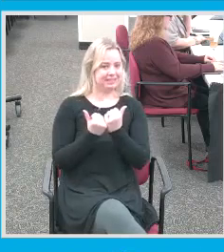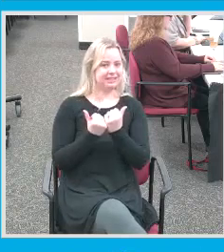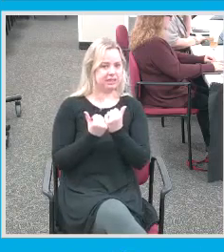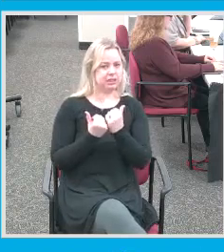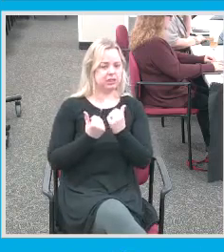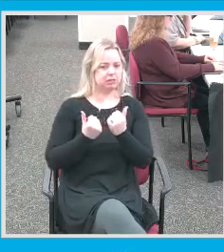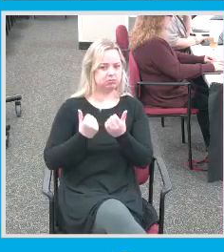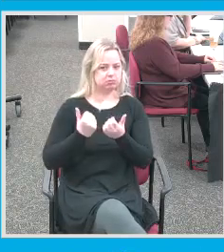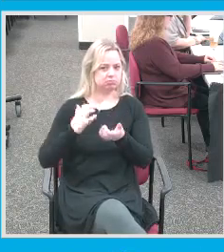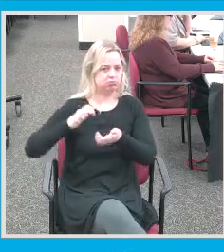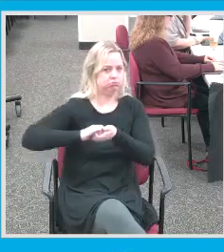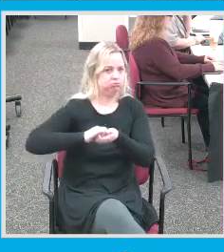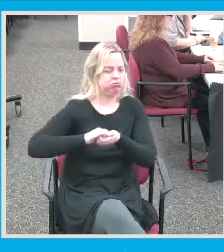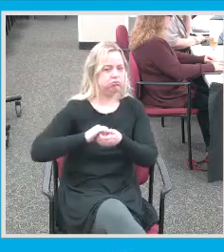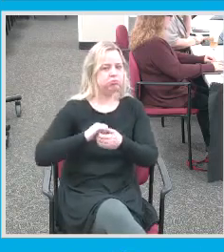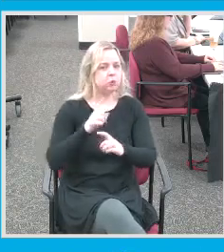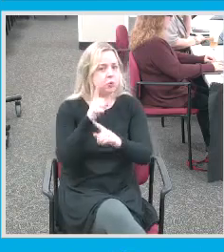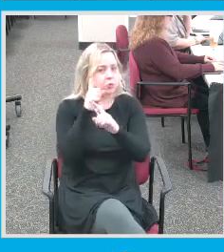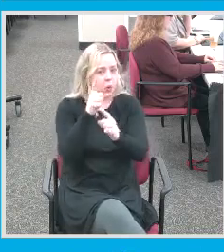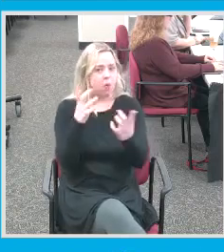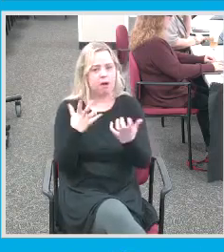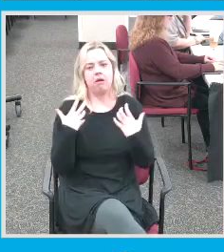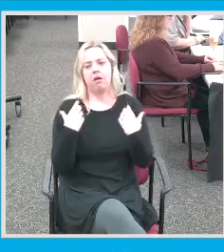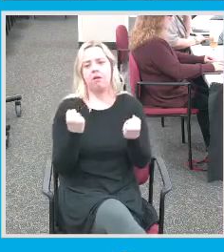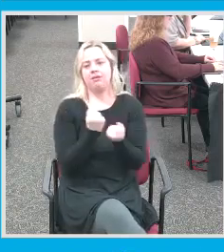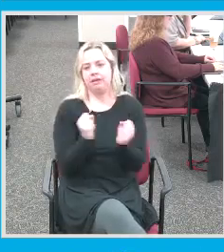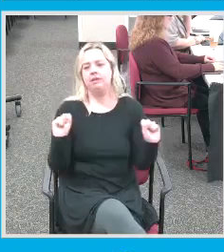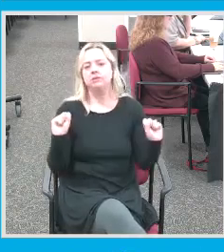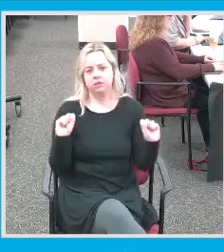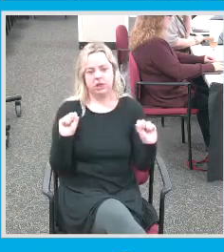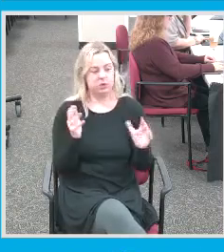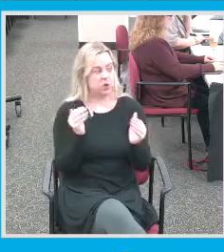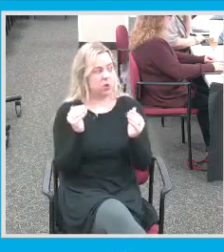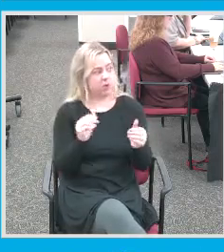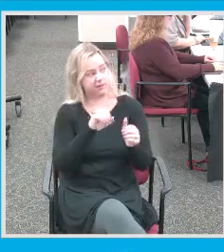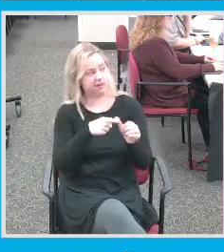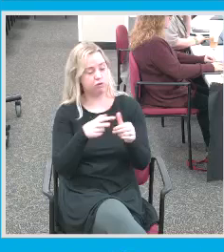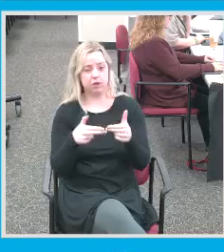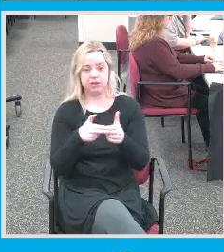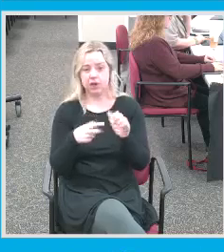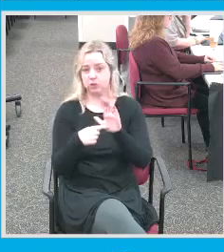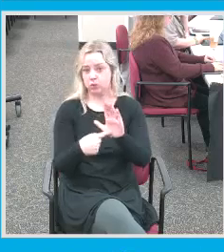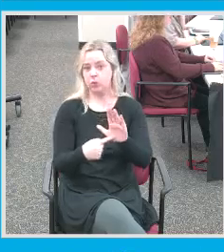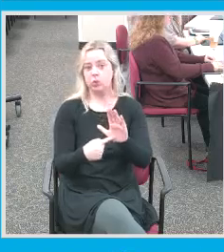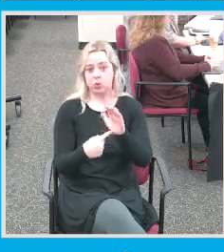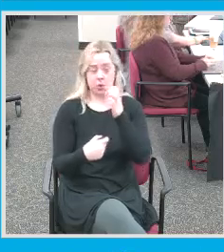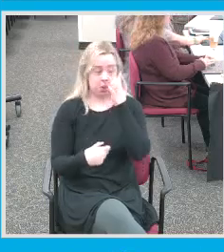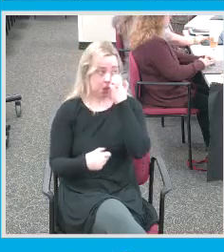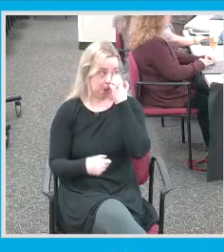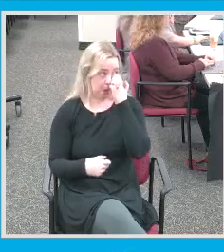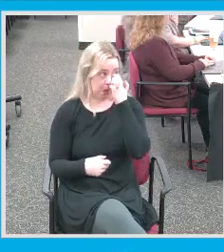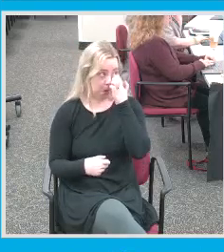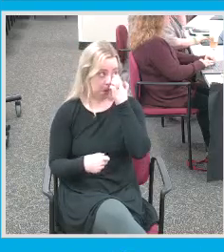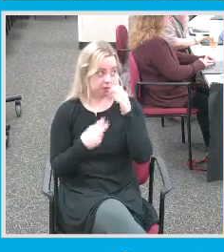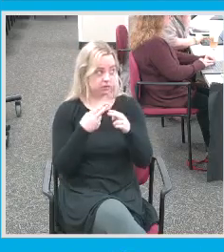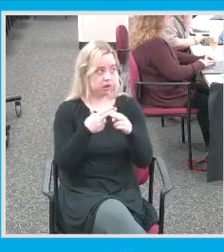objective 4, health and safety. And if you can go to the first slide, please, where it says objective health and safety, please.